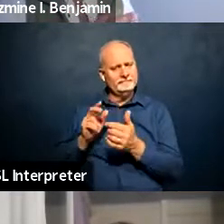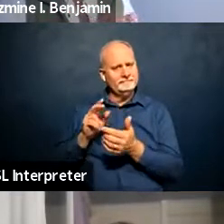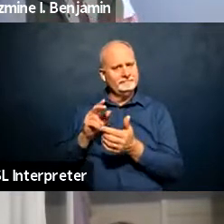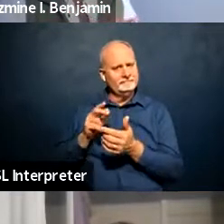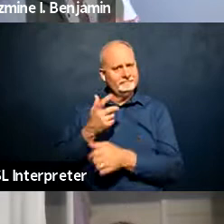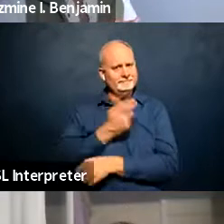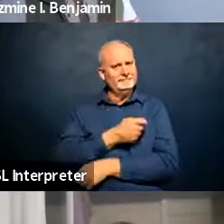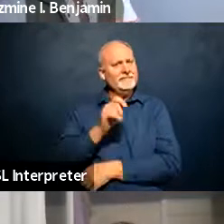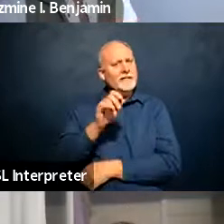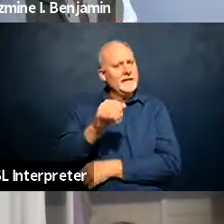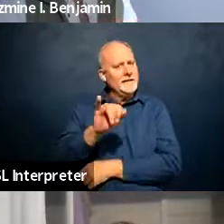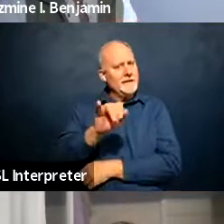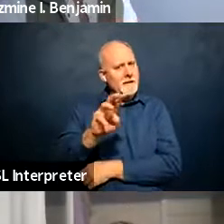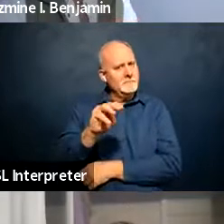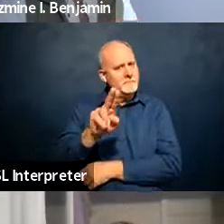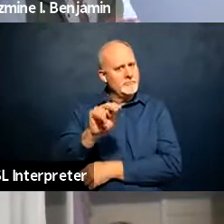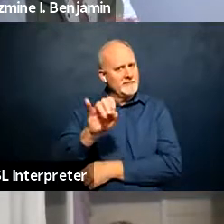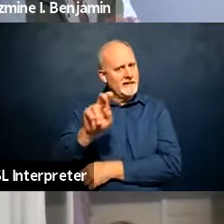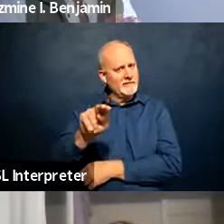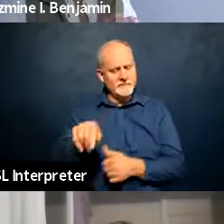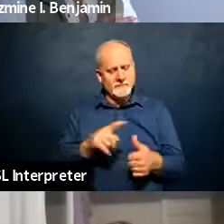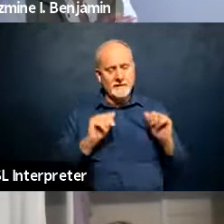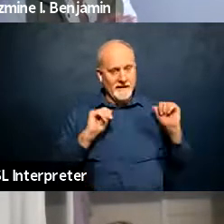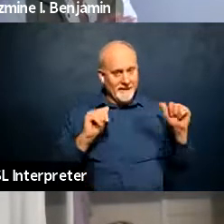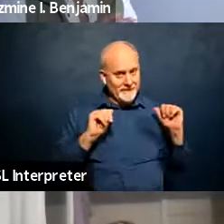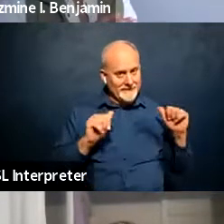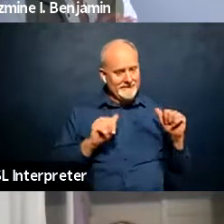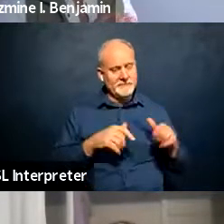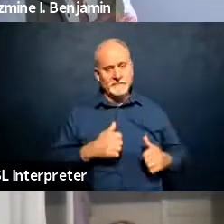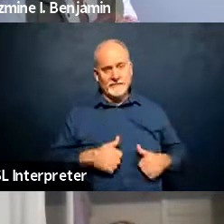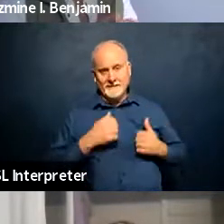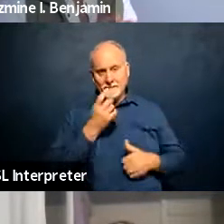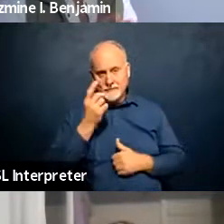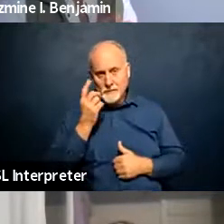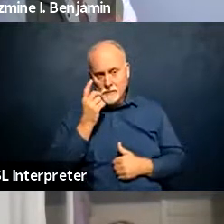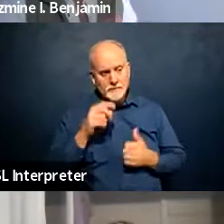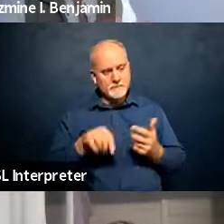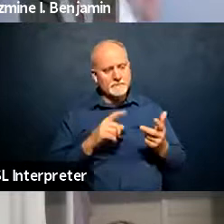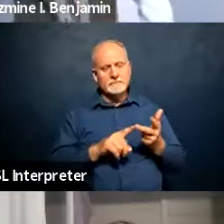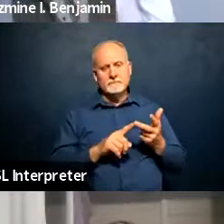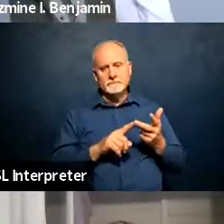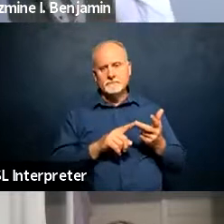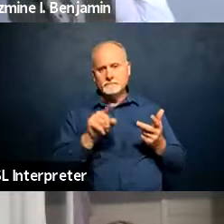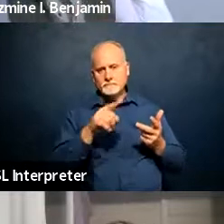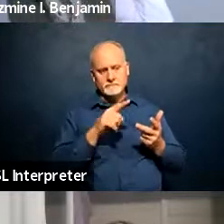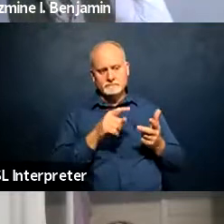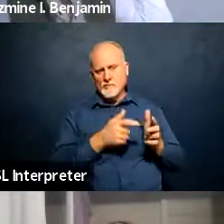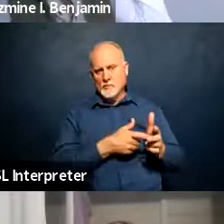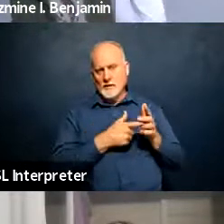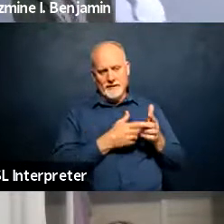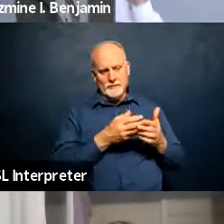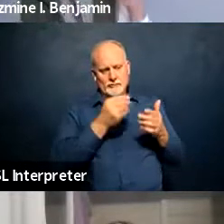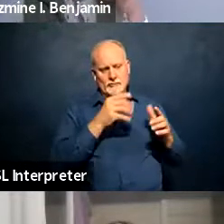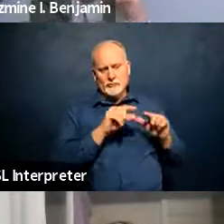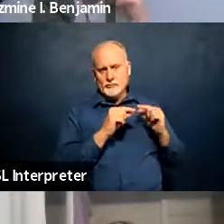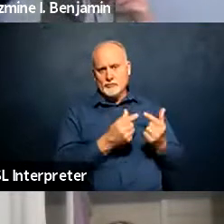are remote and are athletes, residential students, or an otherwise required student group or